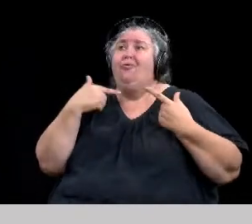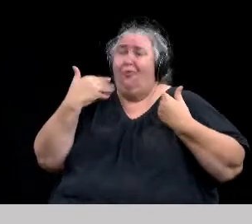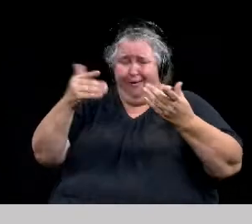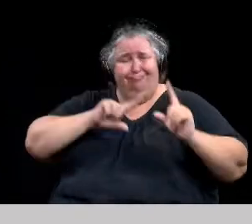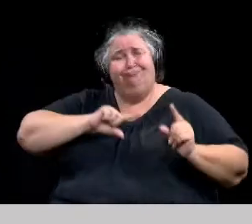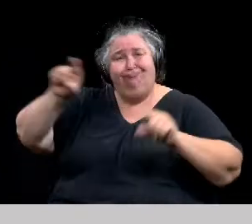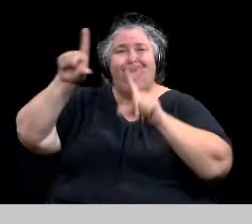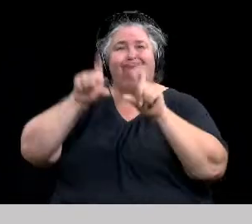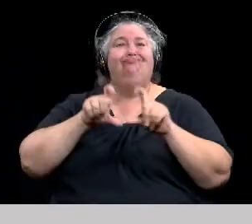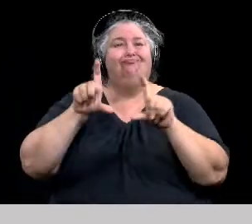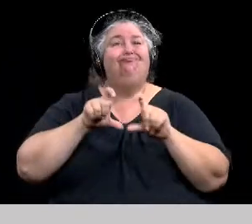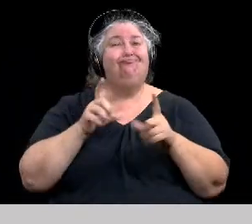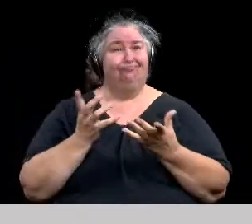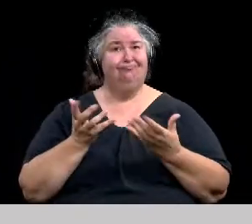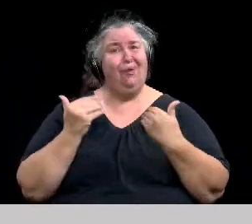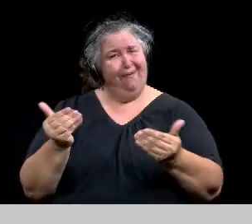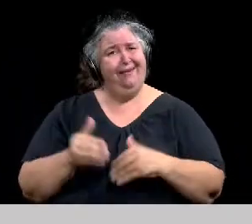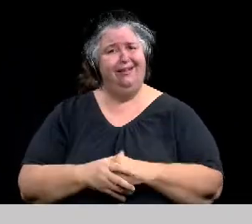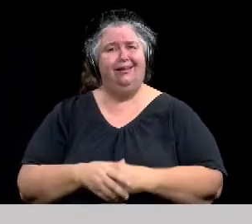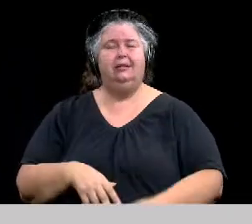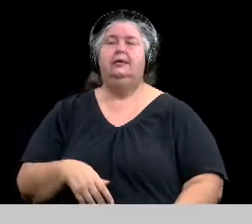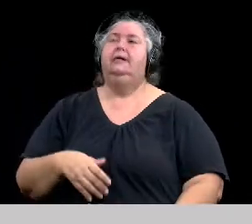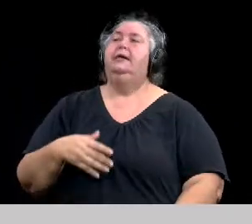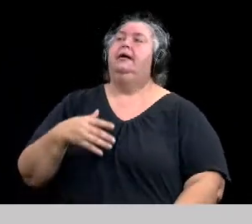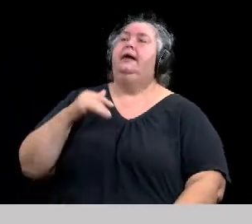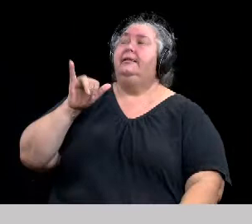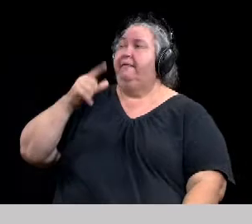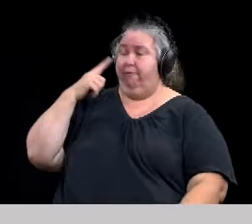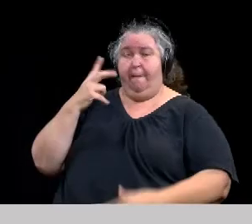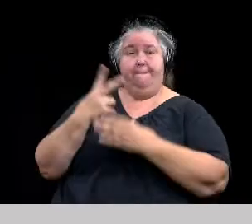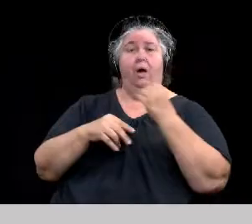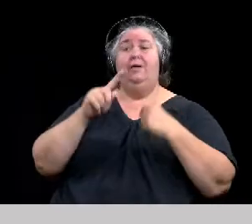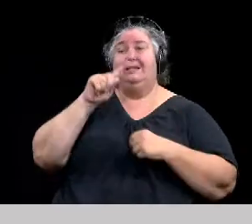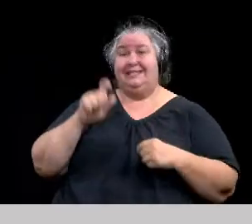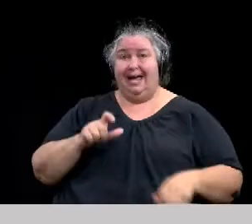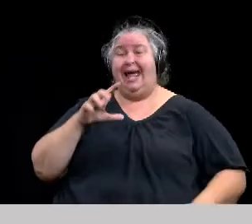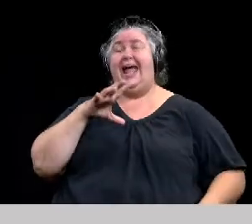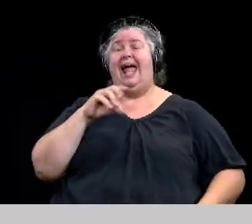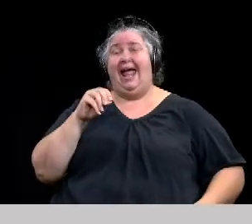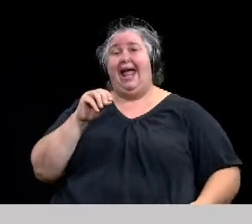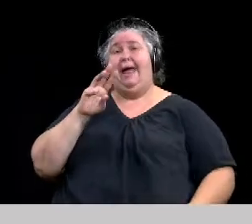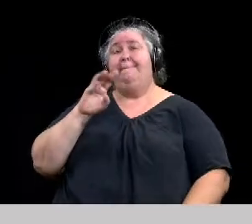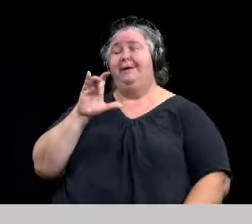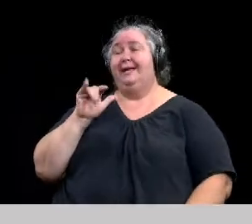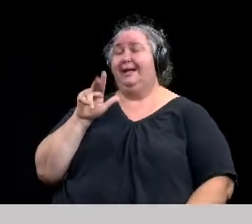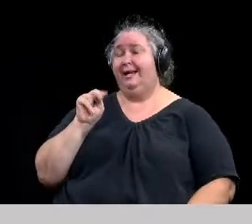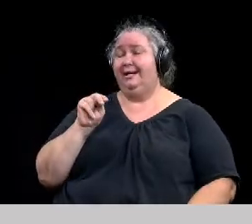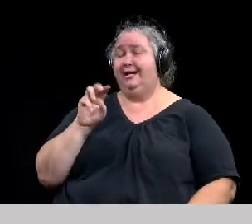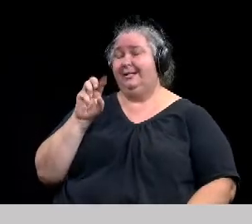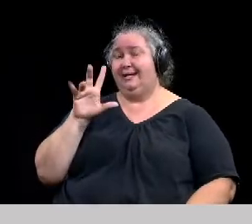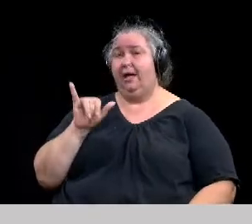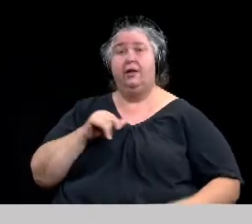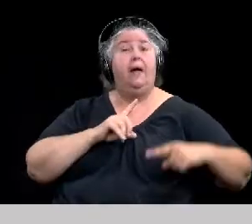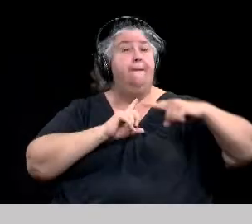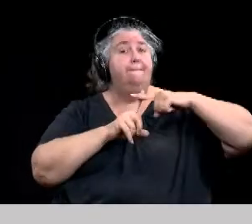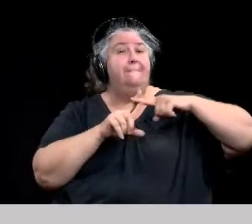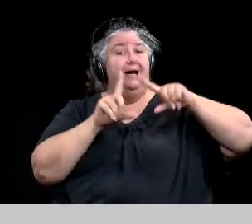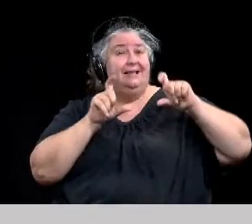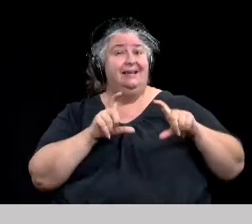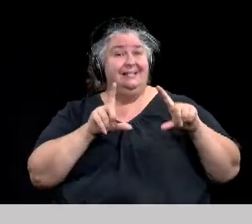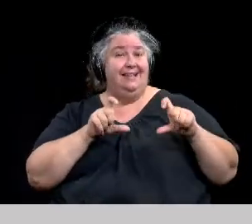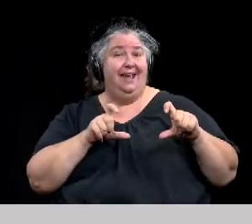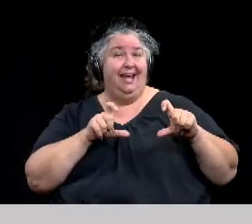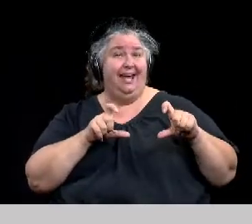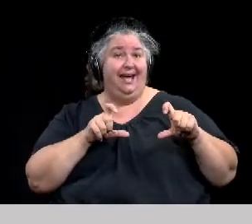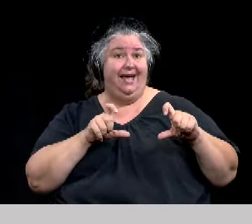This is a reflection of both Texas and Mclennan County positivity rate, number of positive tests over total tests that have